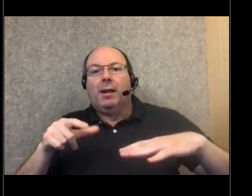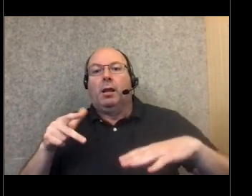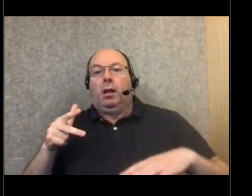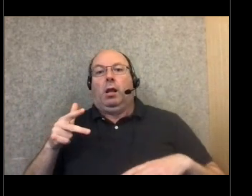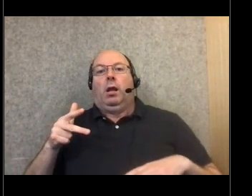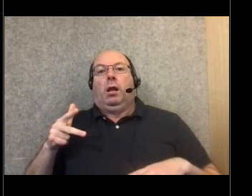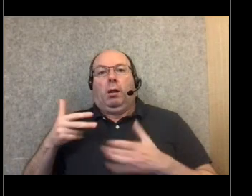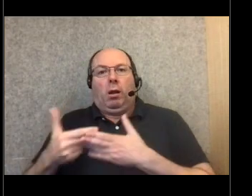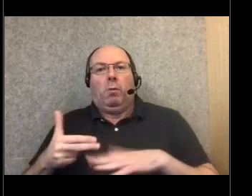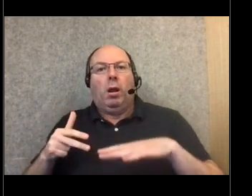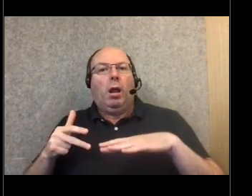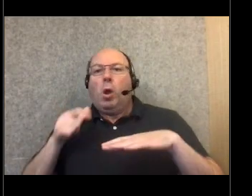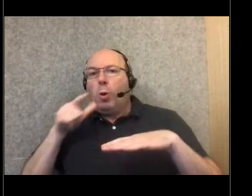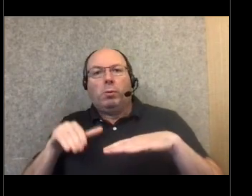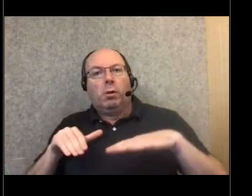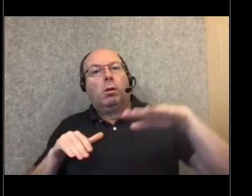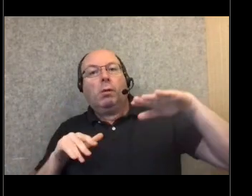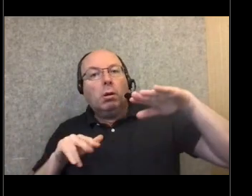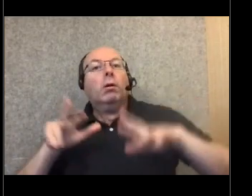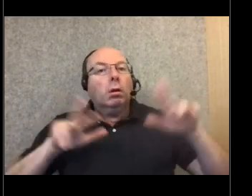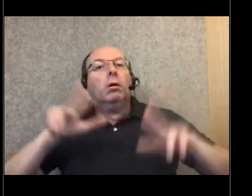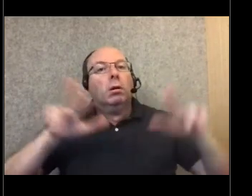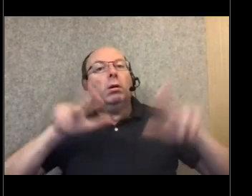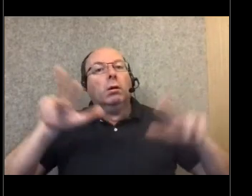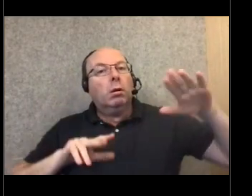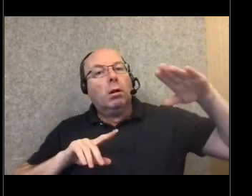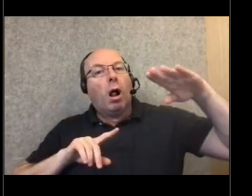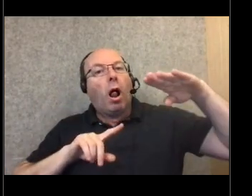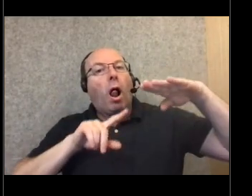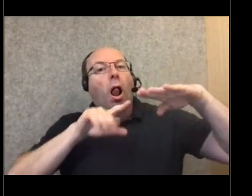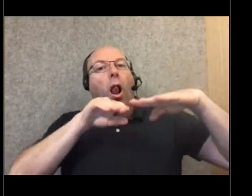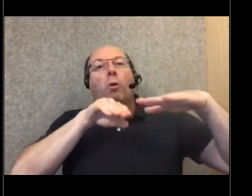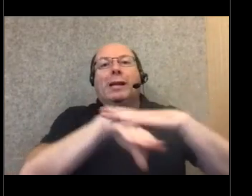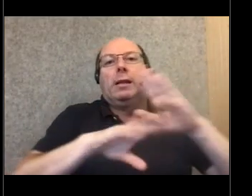slopes to reach the entrance floor level.